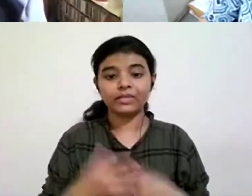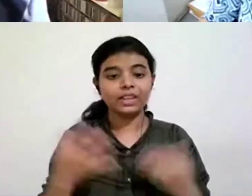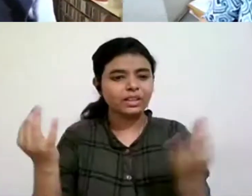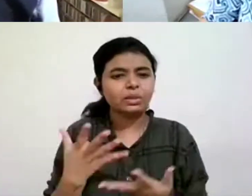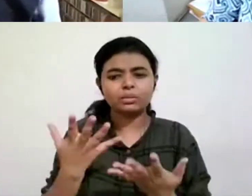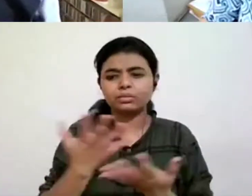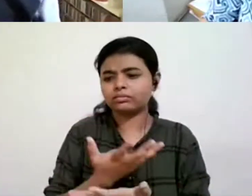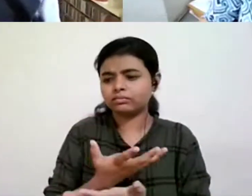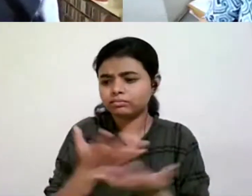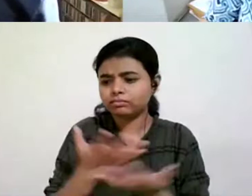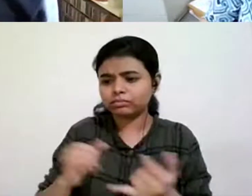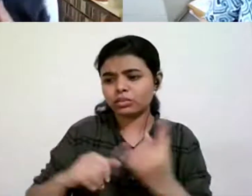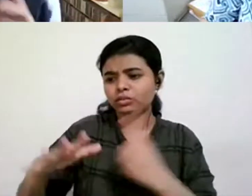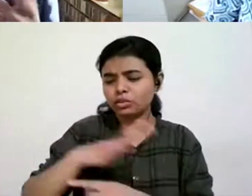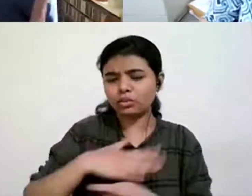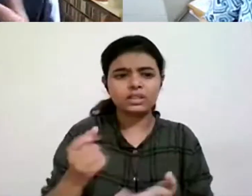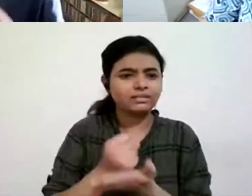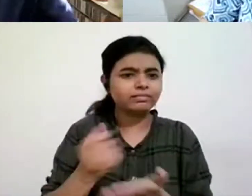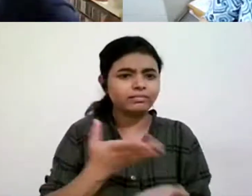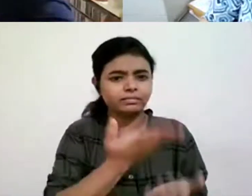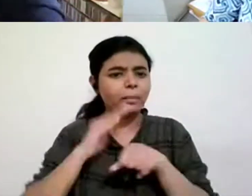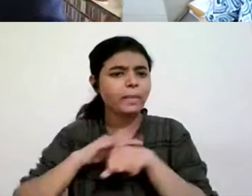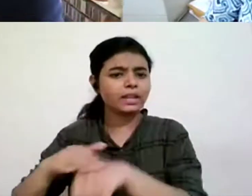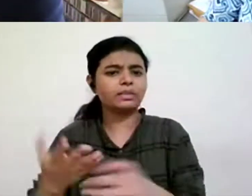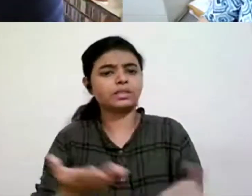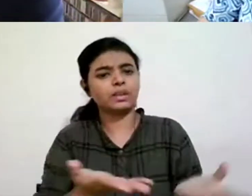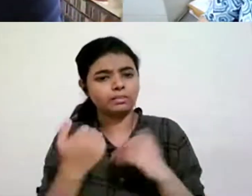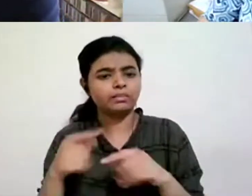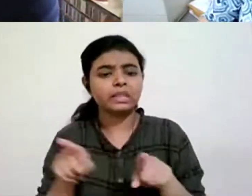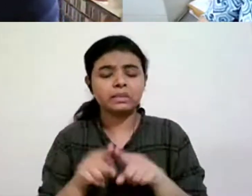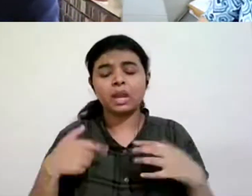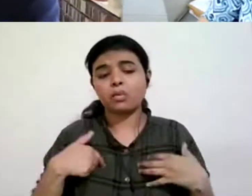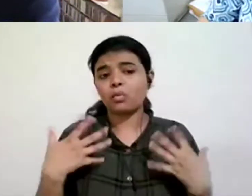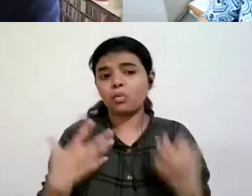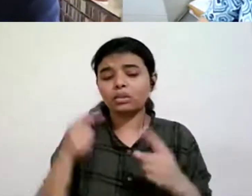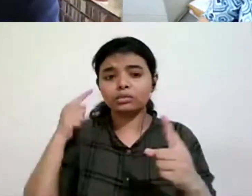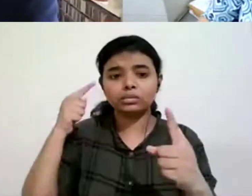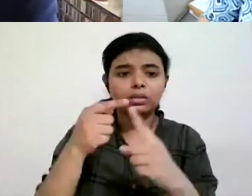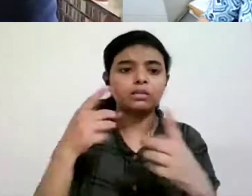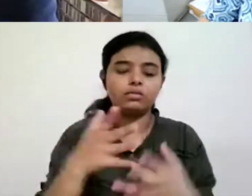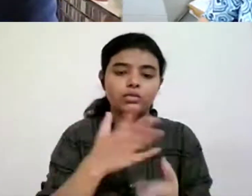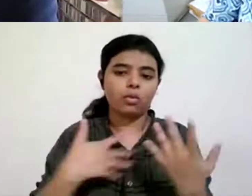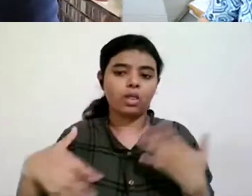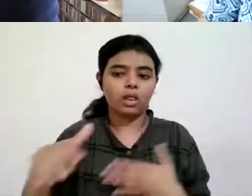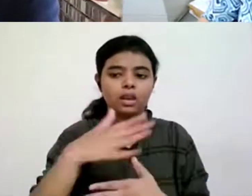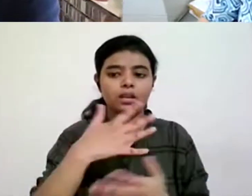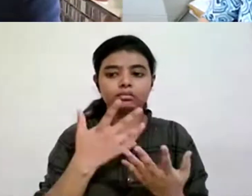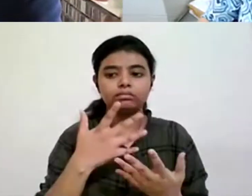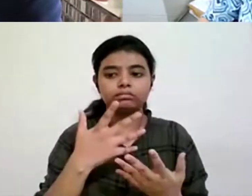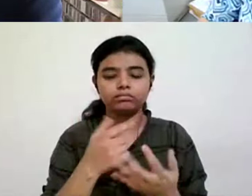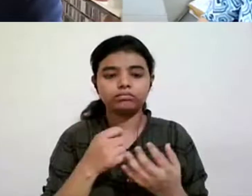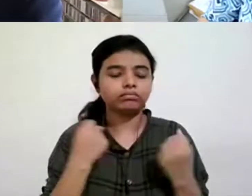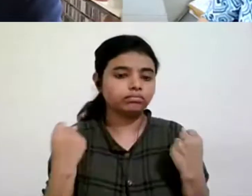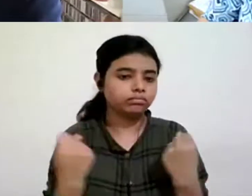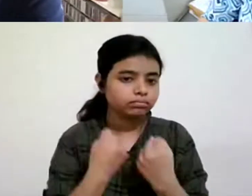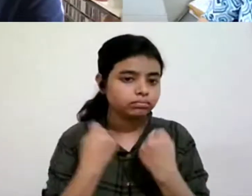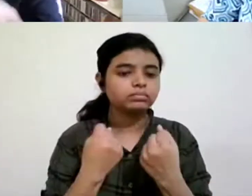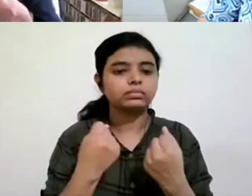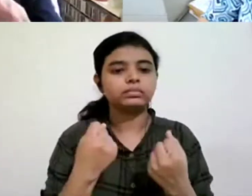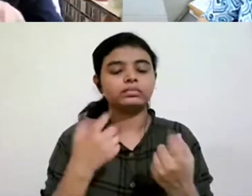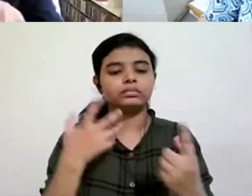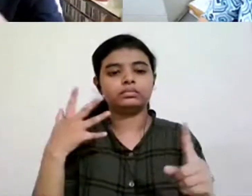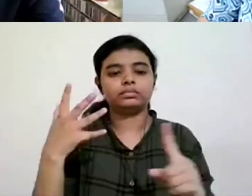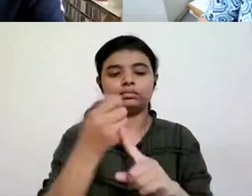things. So this is what I'm trying to achieve, or what we are trying to achieve. And then,